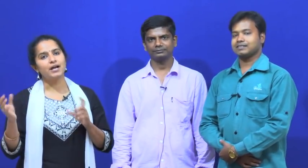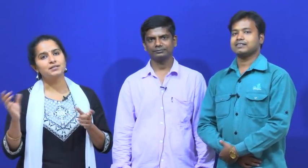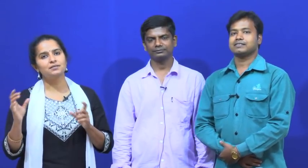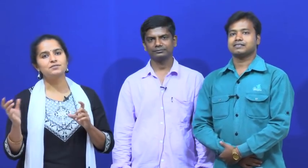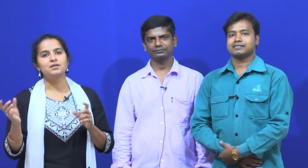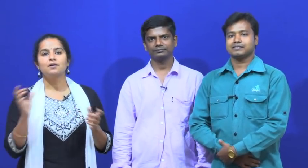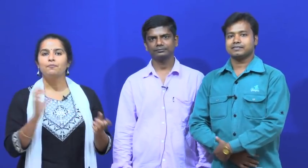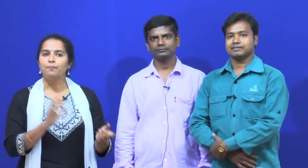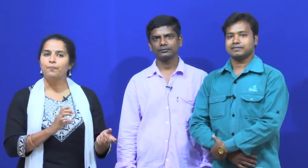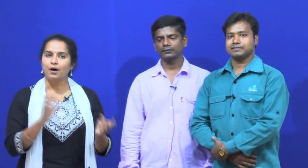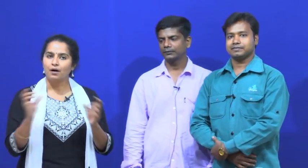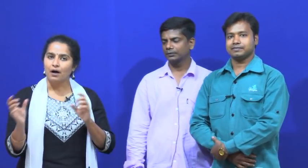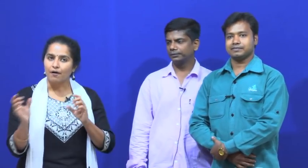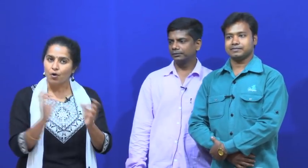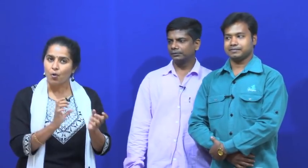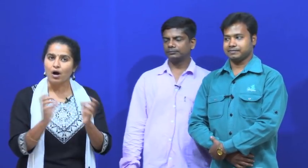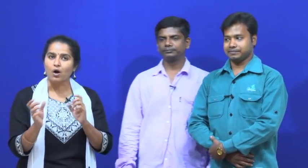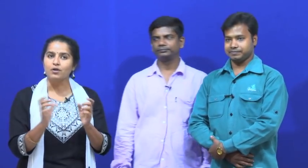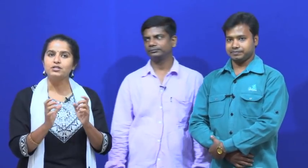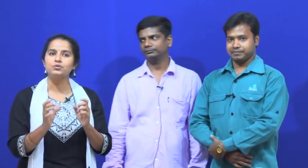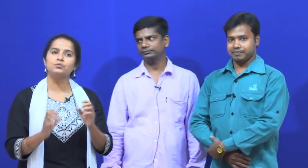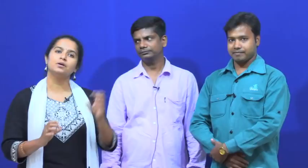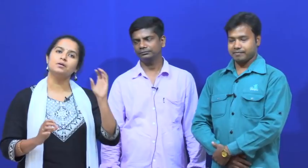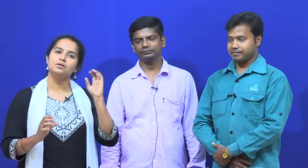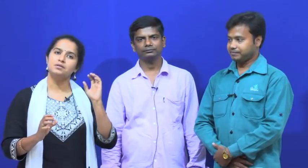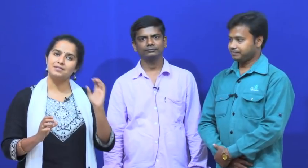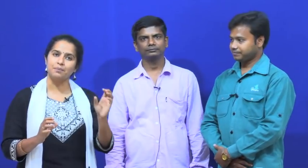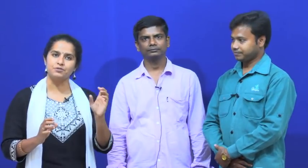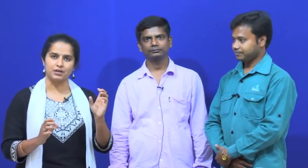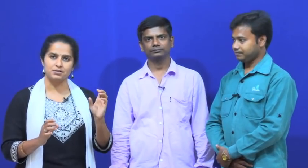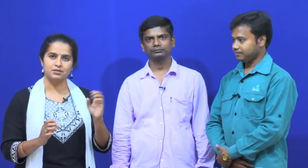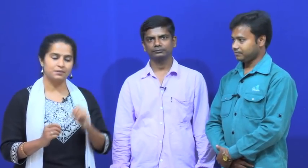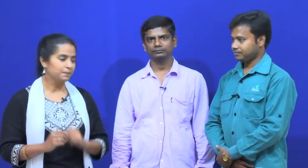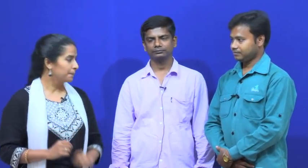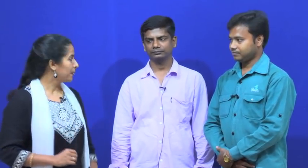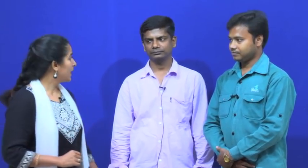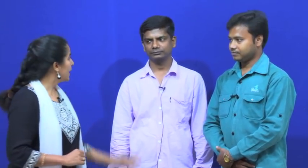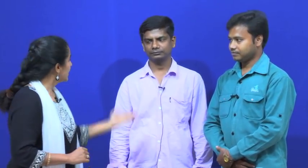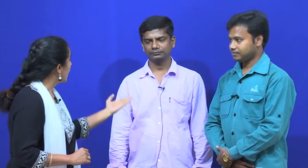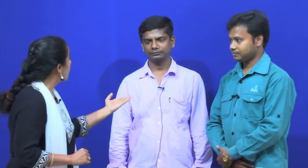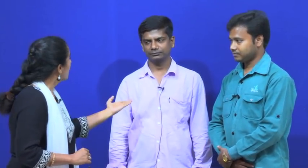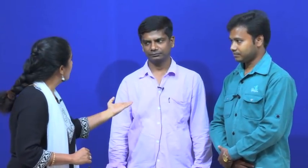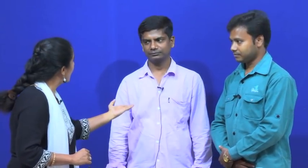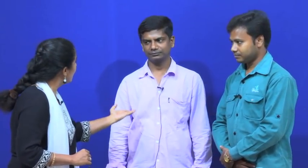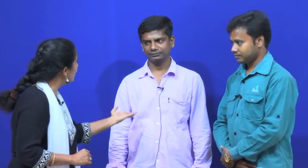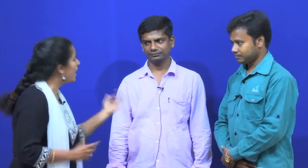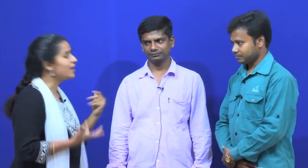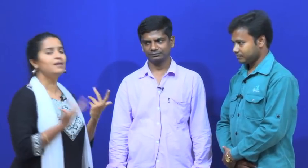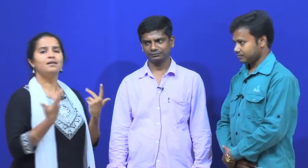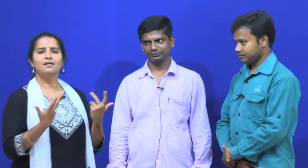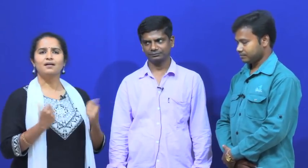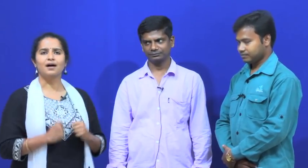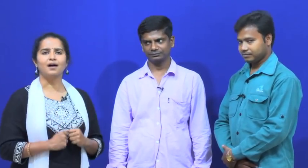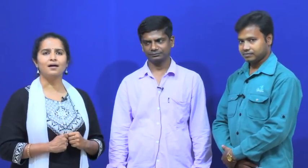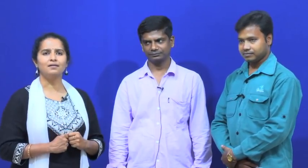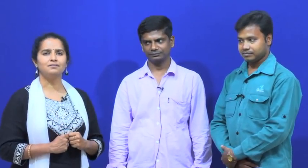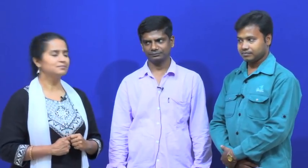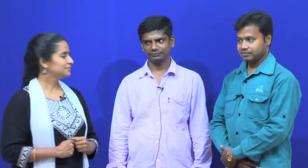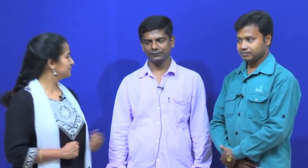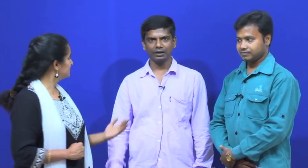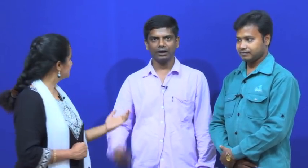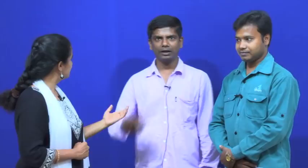the adjectives go according to the subject. Now, Bhavan